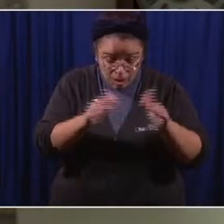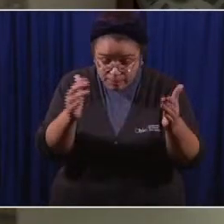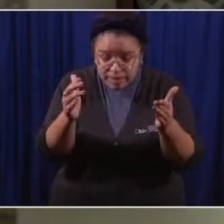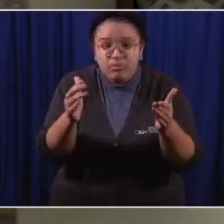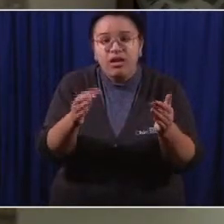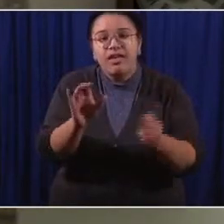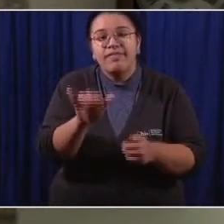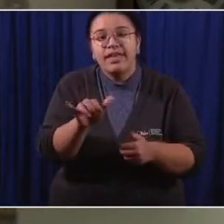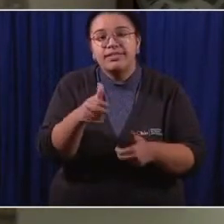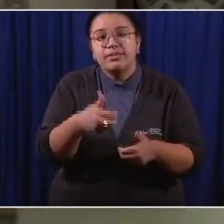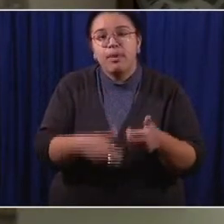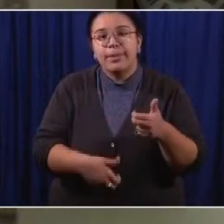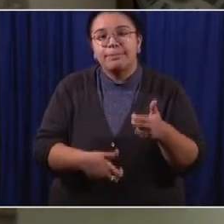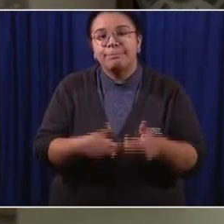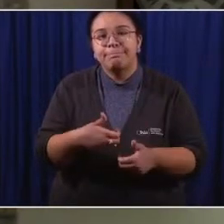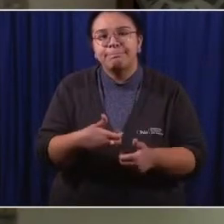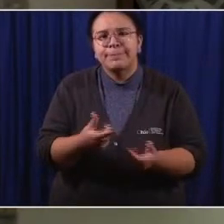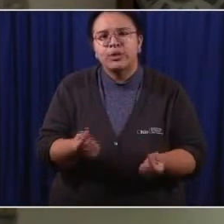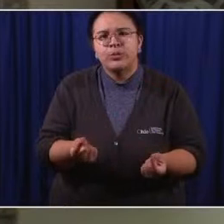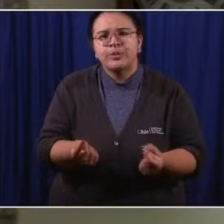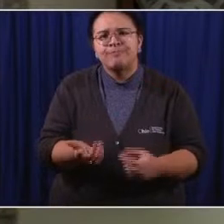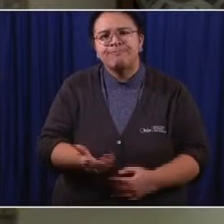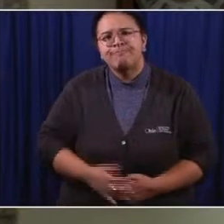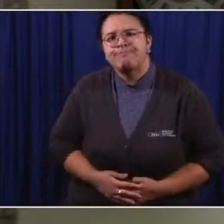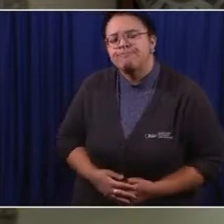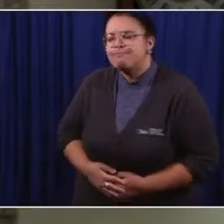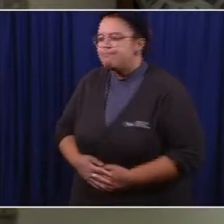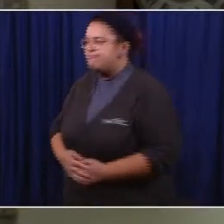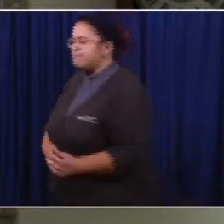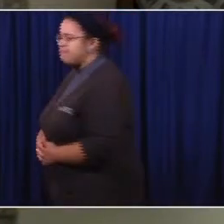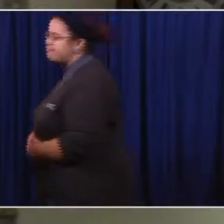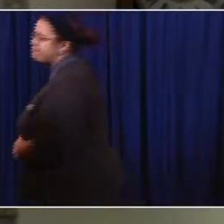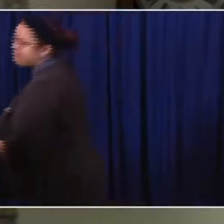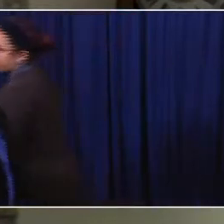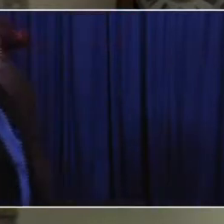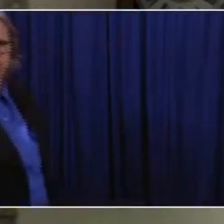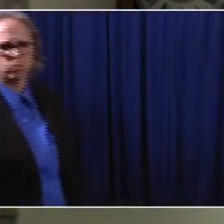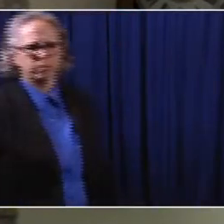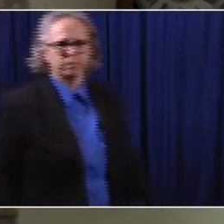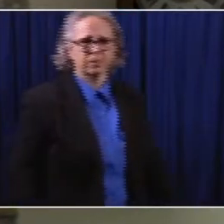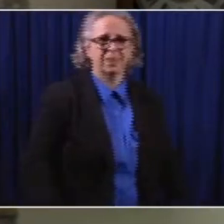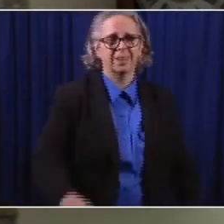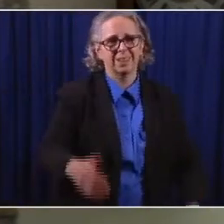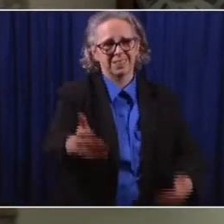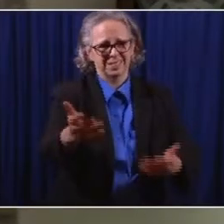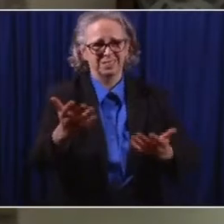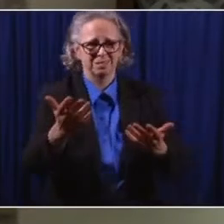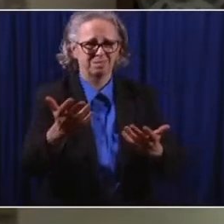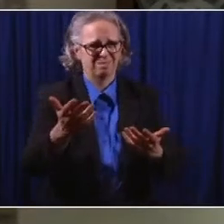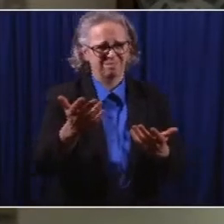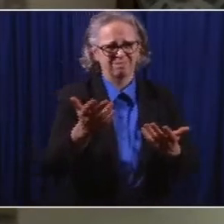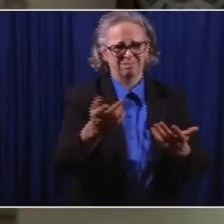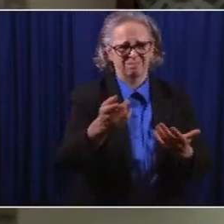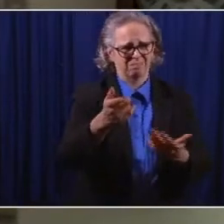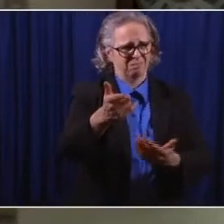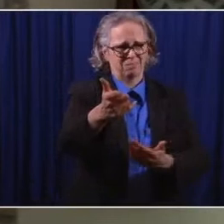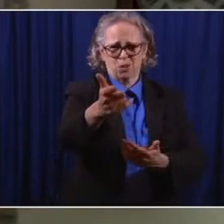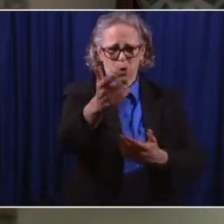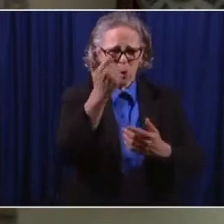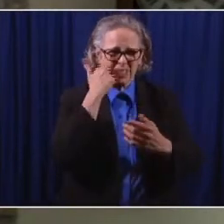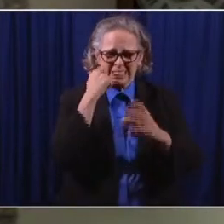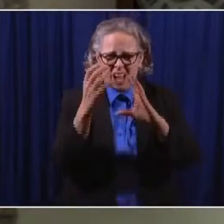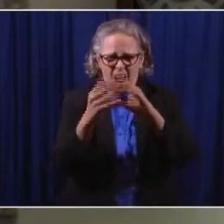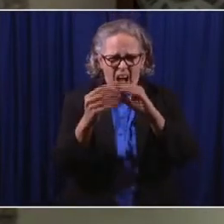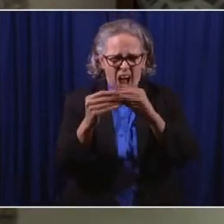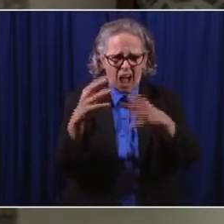Joe, we still have people who, as you point out so well, who are